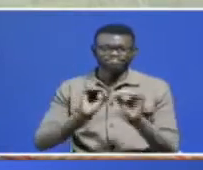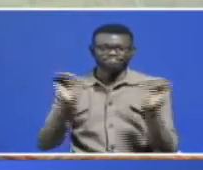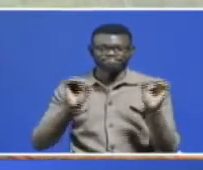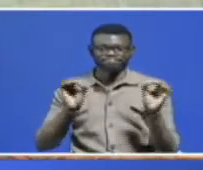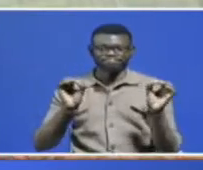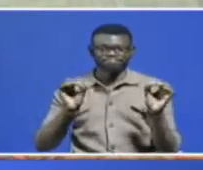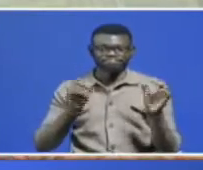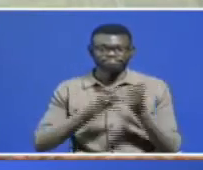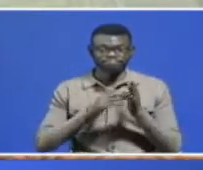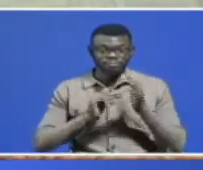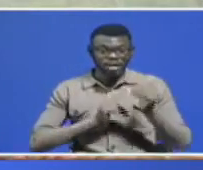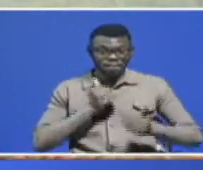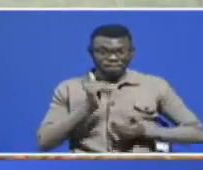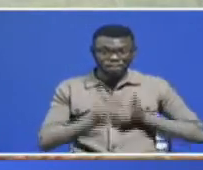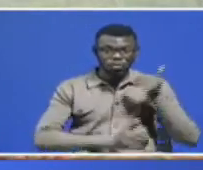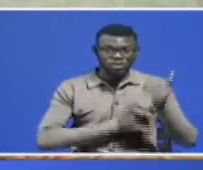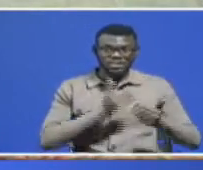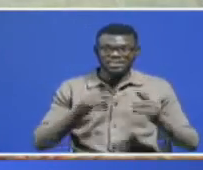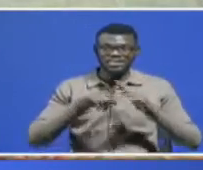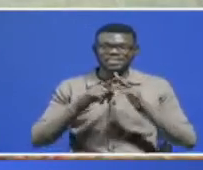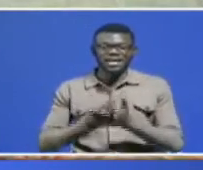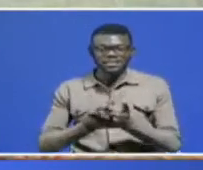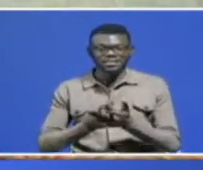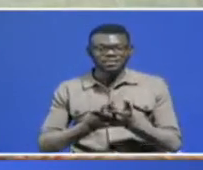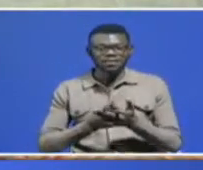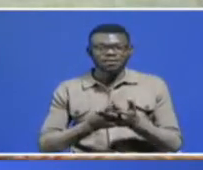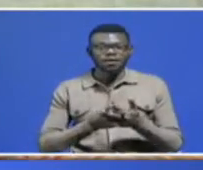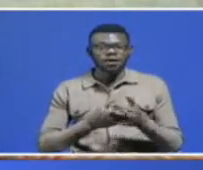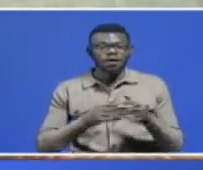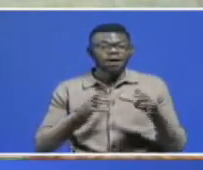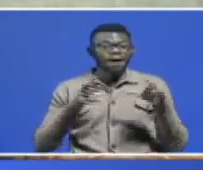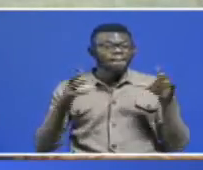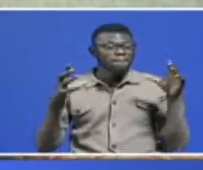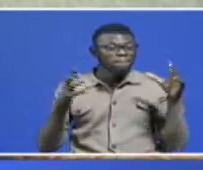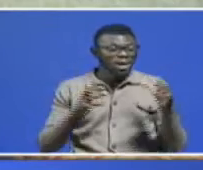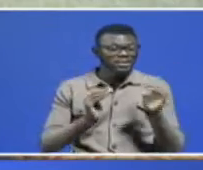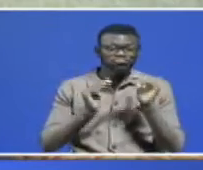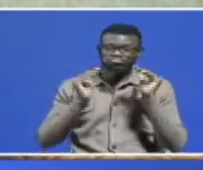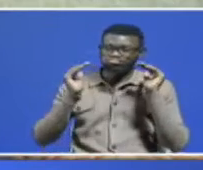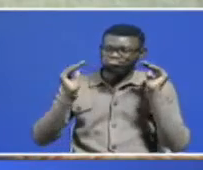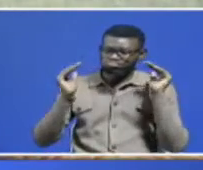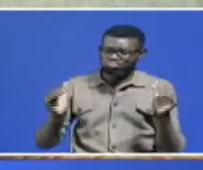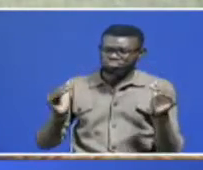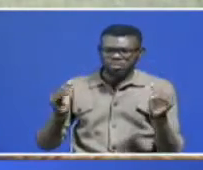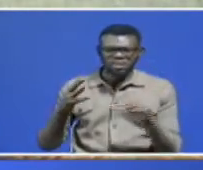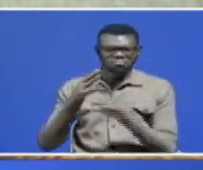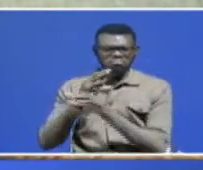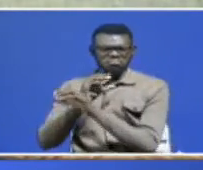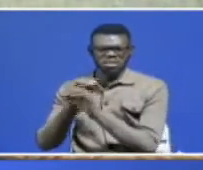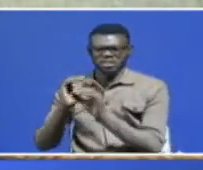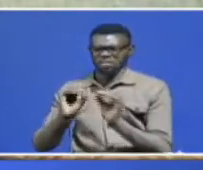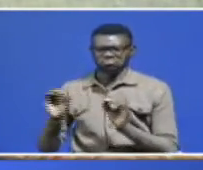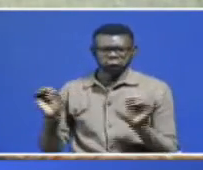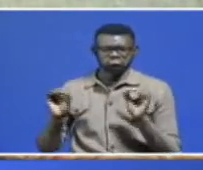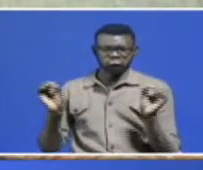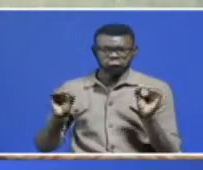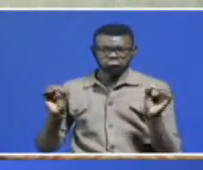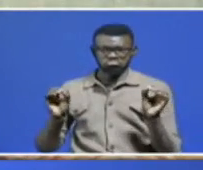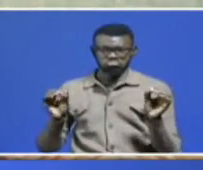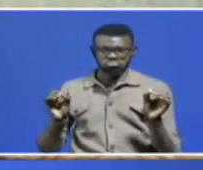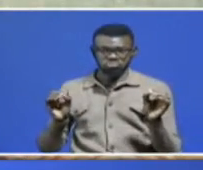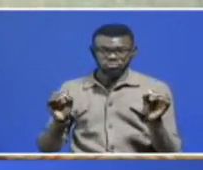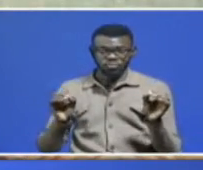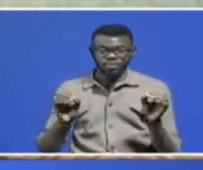a process kicks where the largest party, in fact, it is now not even the president. What the draft says is that the largest